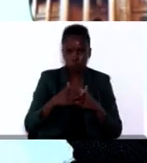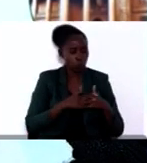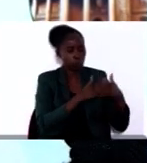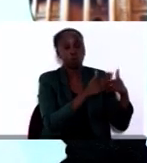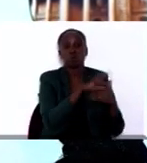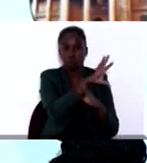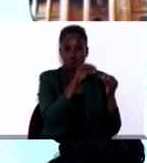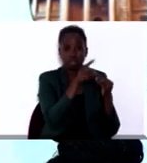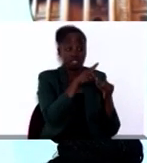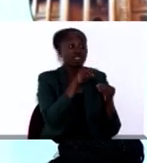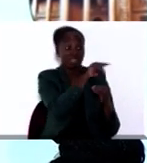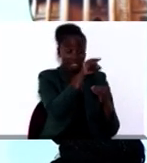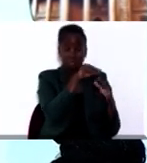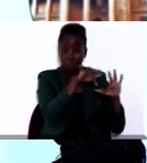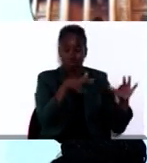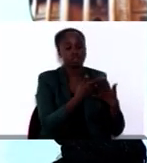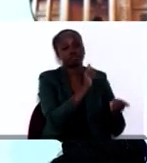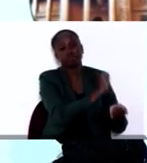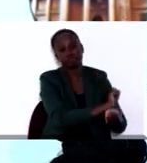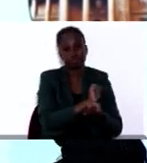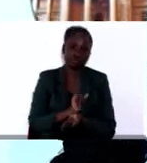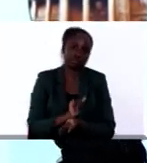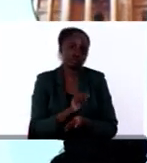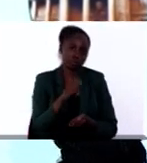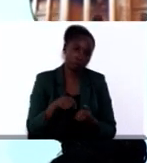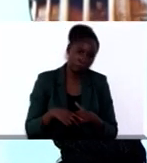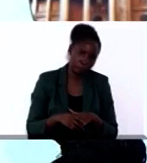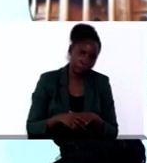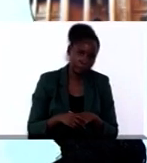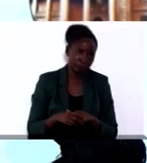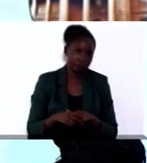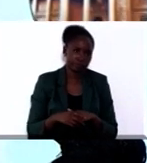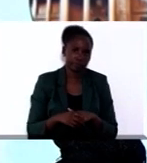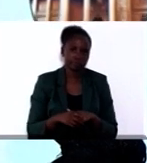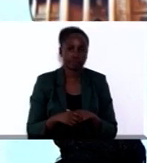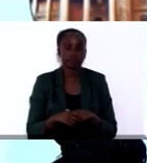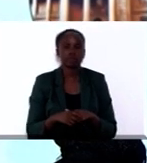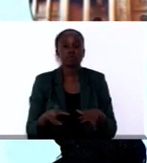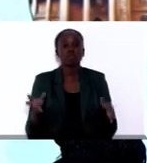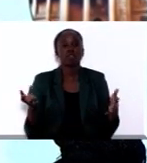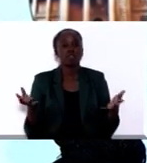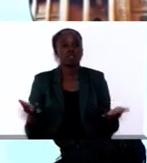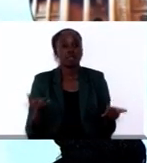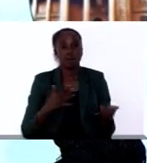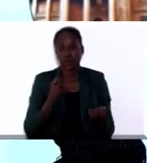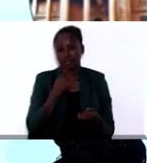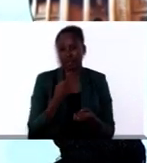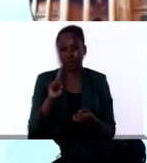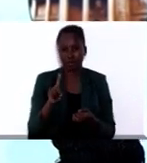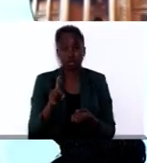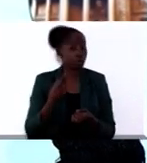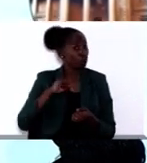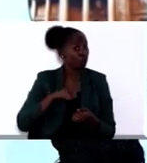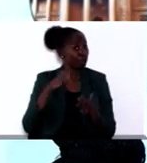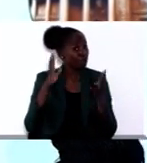bring the perpetrators of drugs in our communities to book. I want to say we are not only dealing